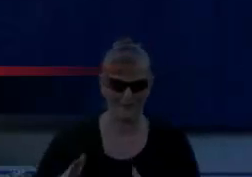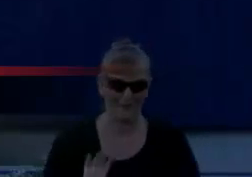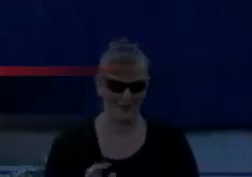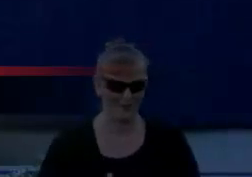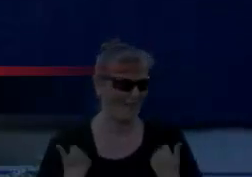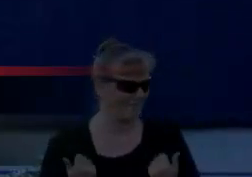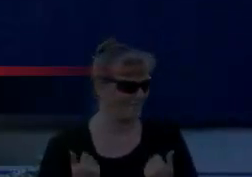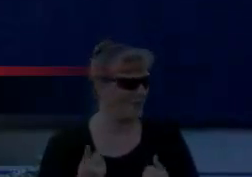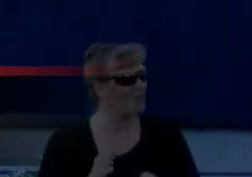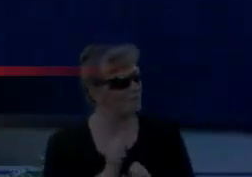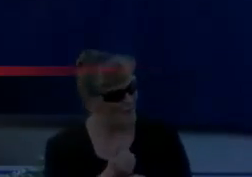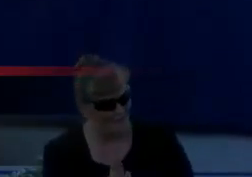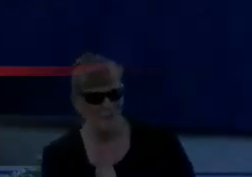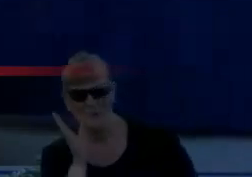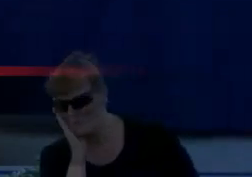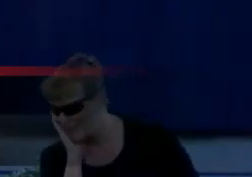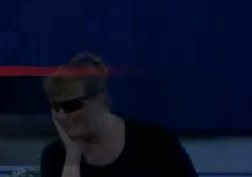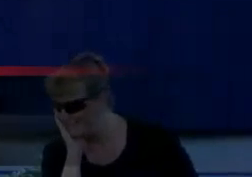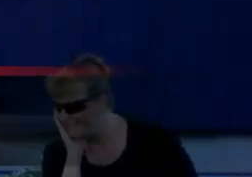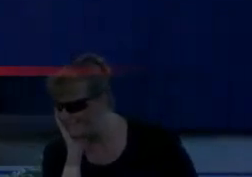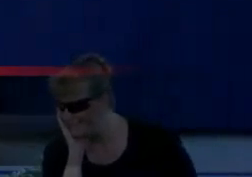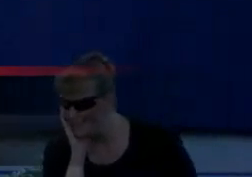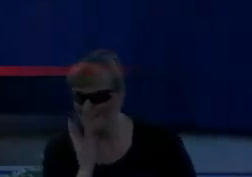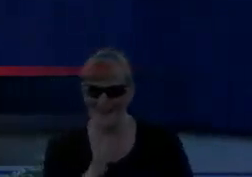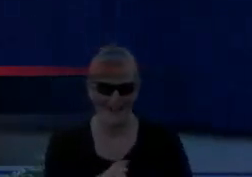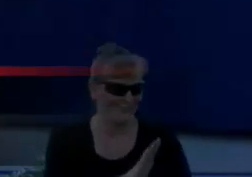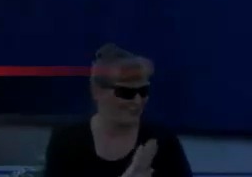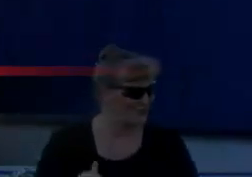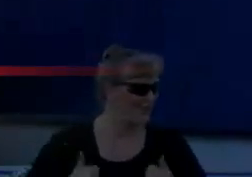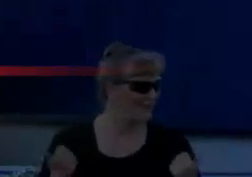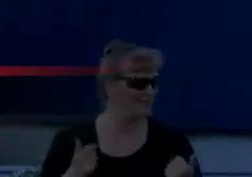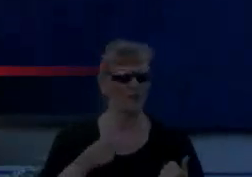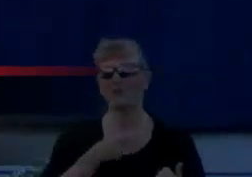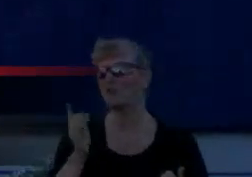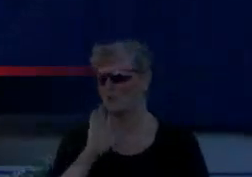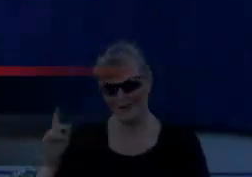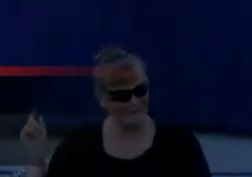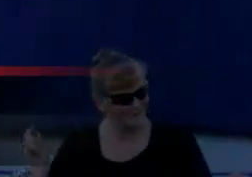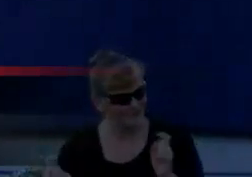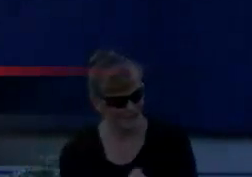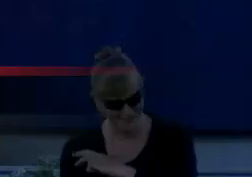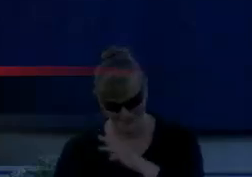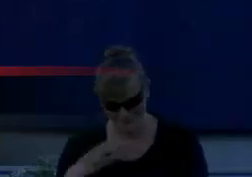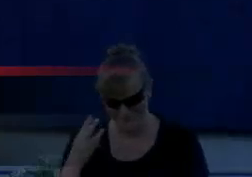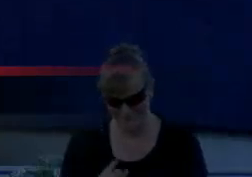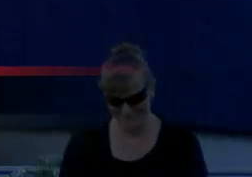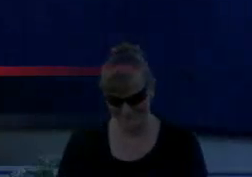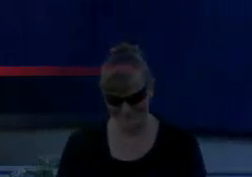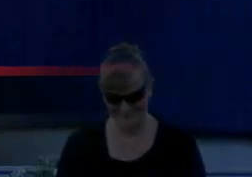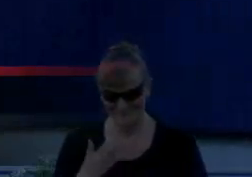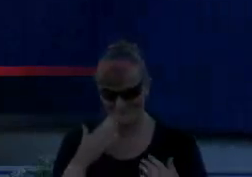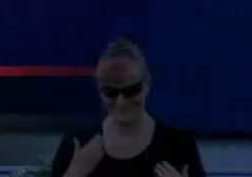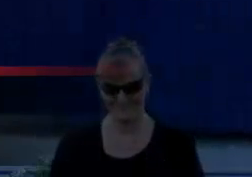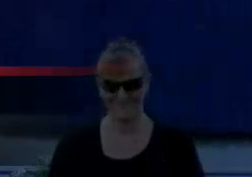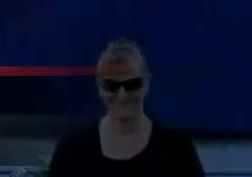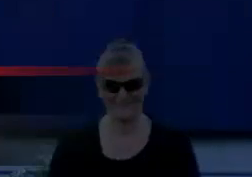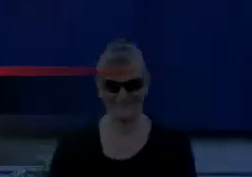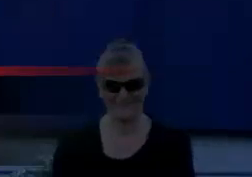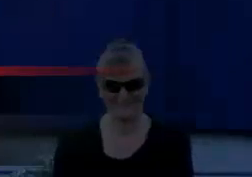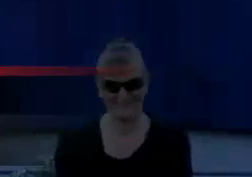bed and perfect the little things. After a lifetime, you'll have changed the world. Thank you.